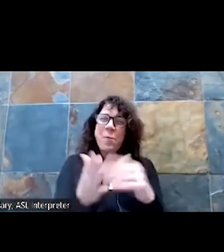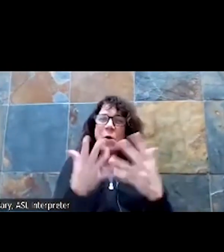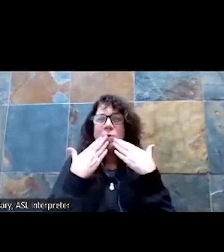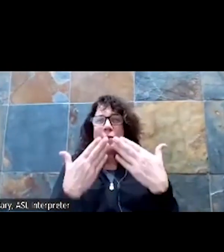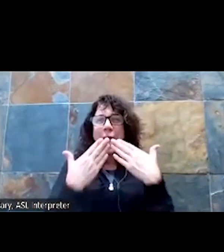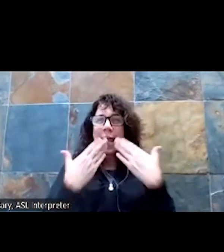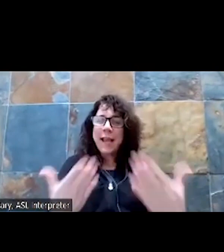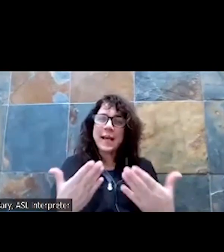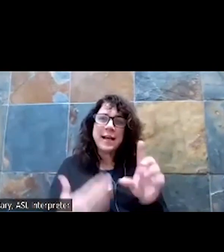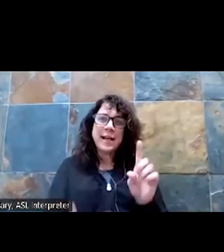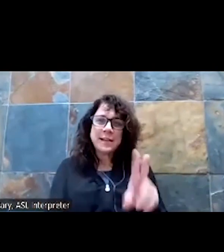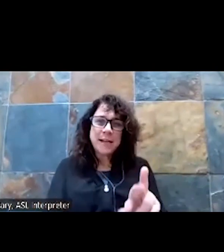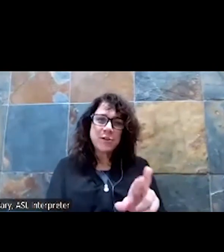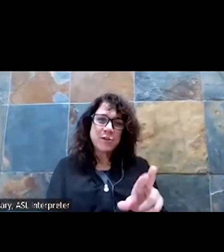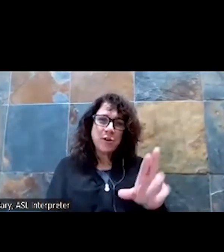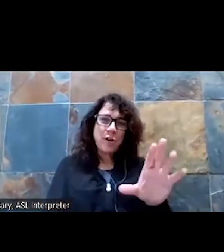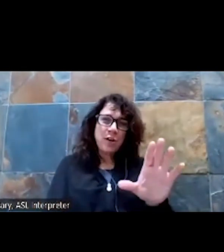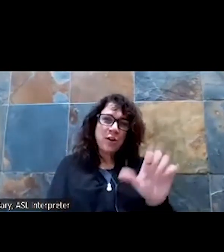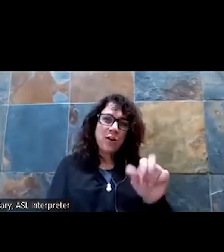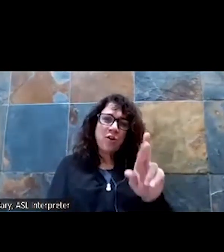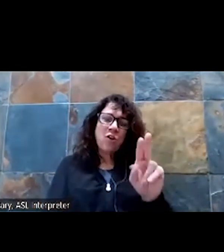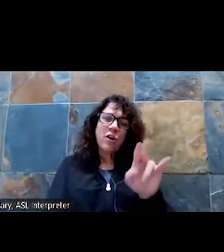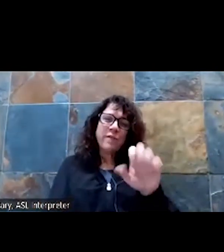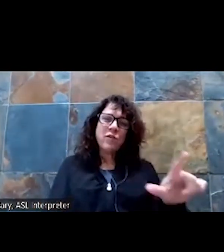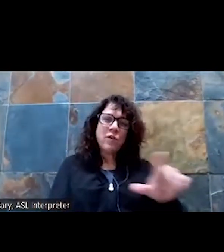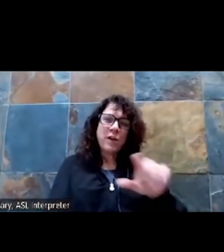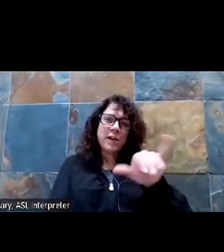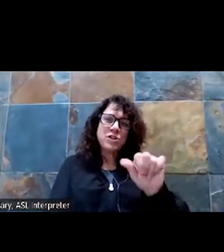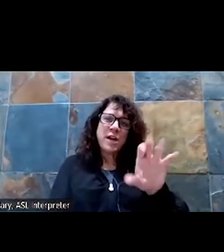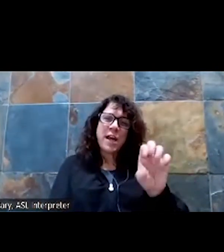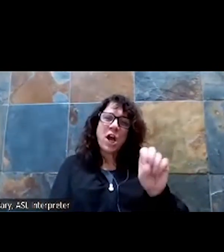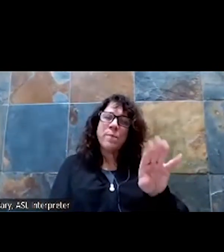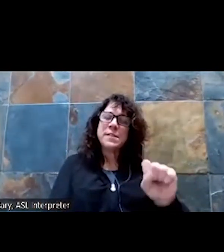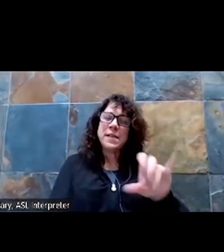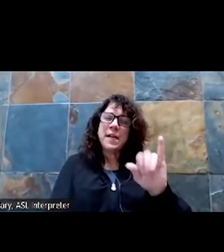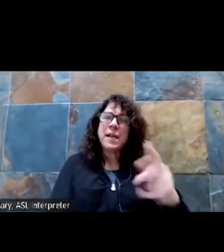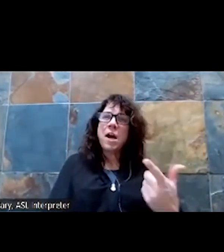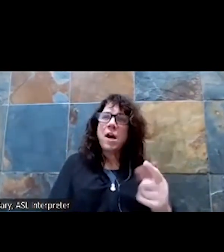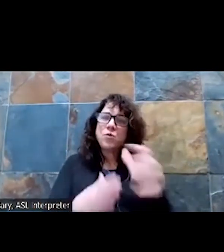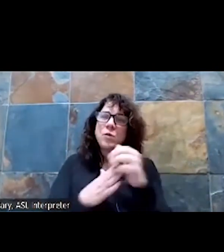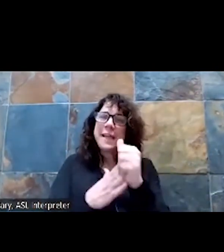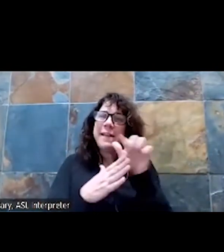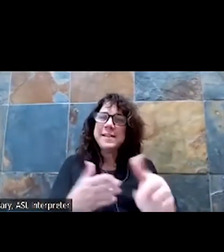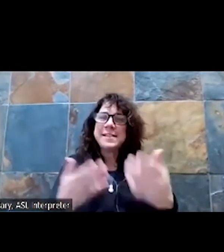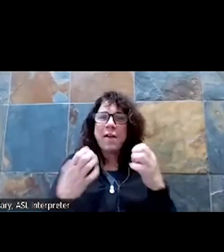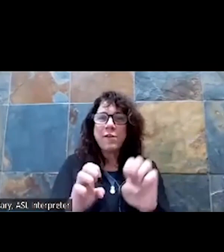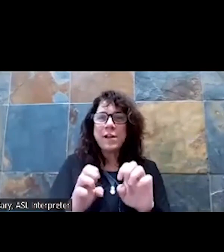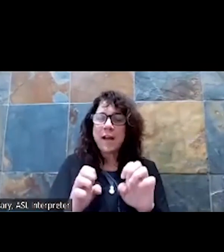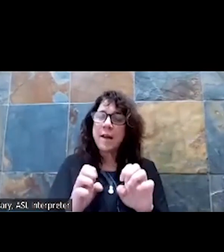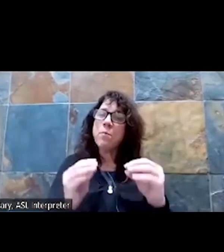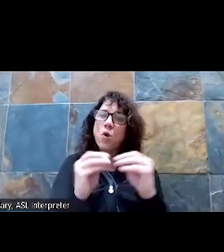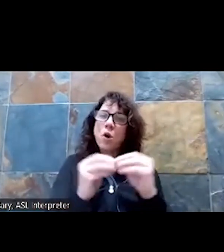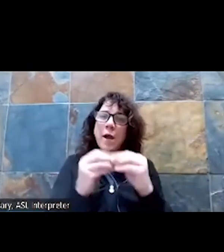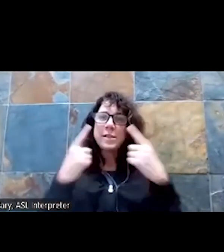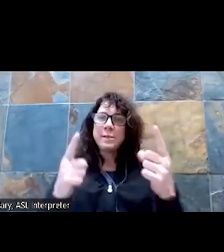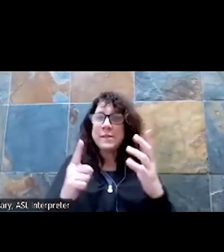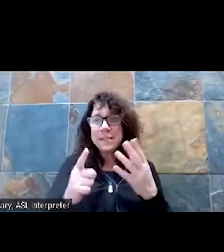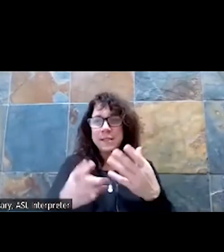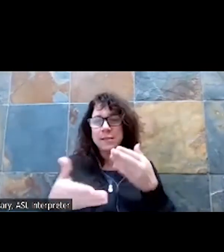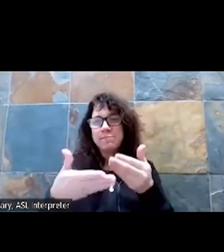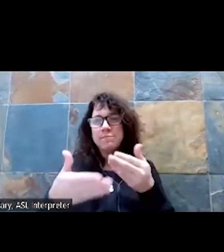Dr. Carnival and Dr. Jacob Young for the leadership on this effort, and I look forward to further announcements in the near future.